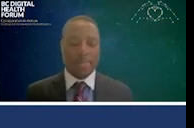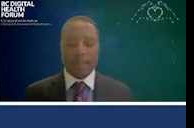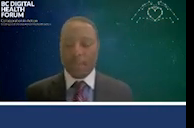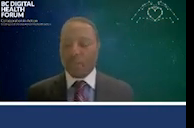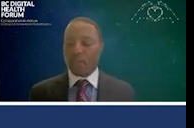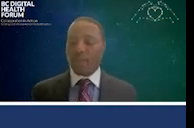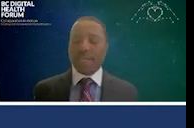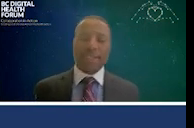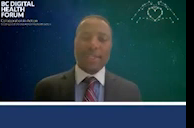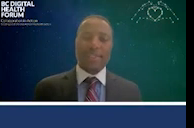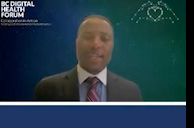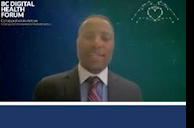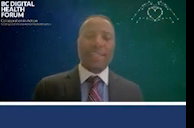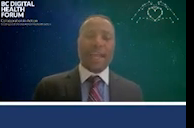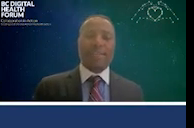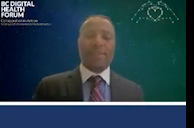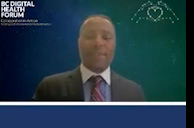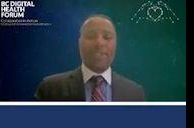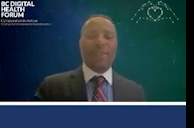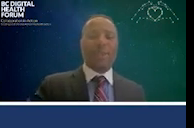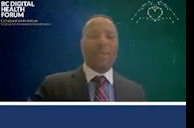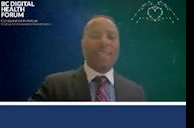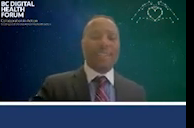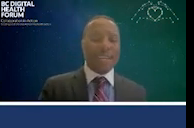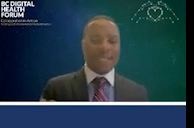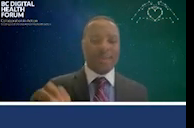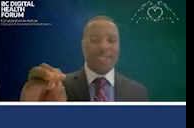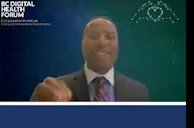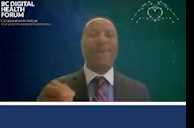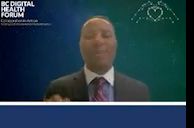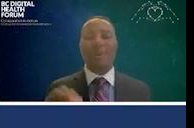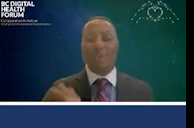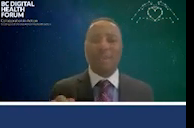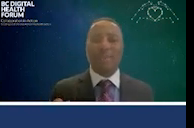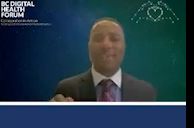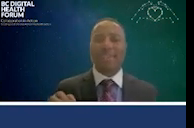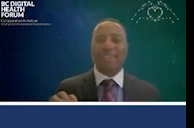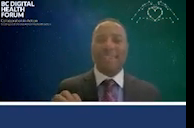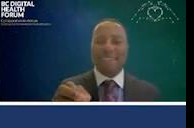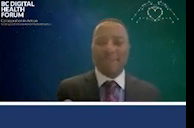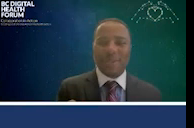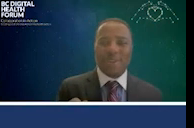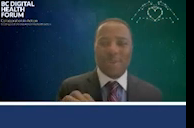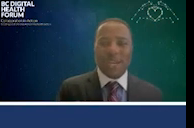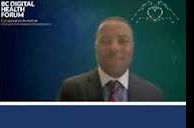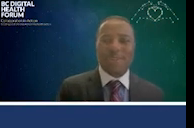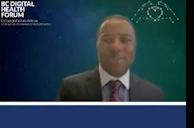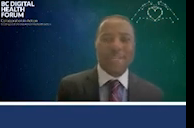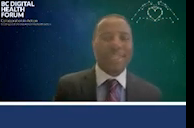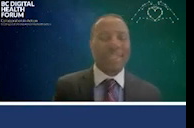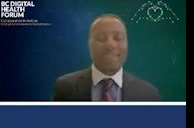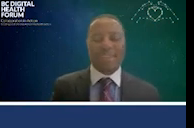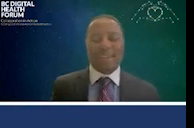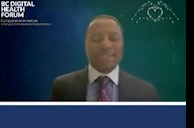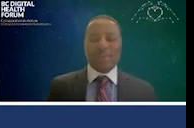province. You'll recognize that I've used the word attachment a number of times, even right off the